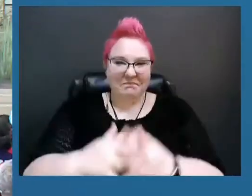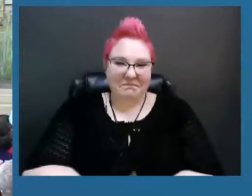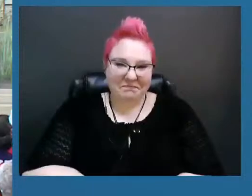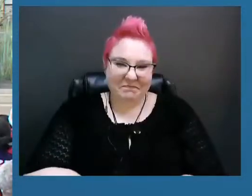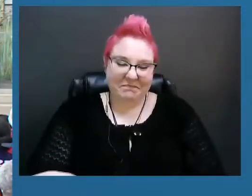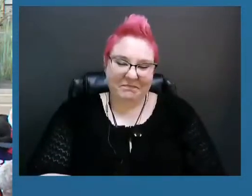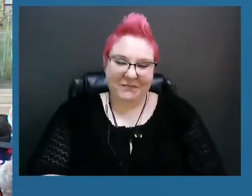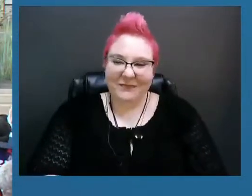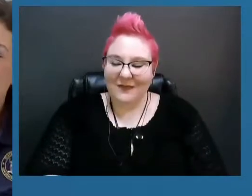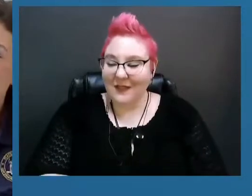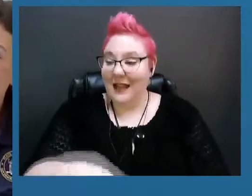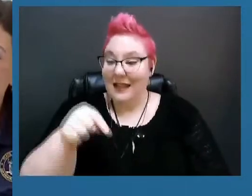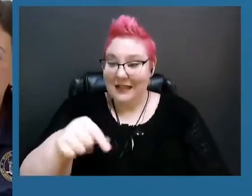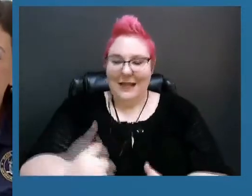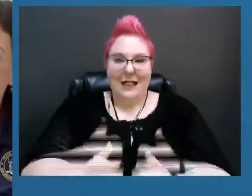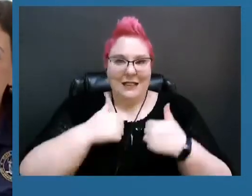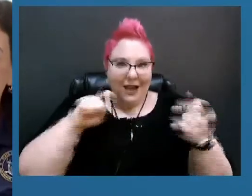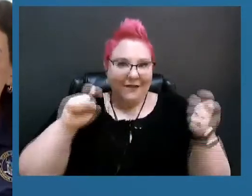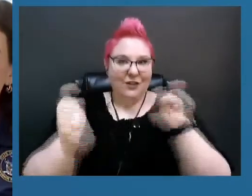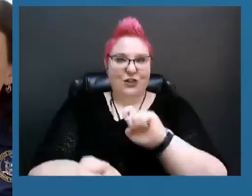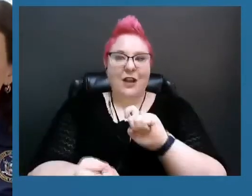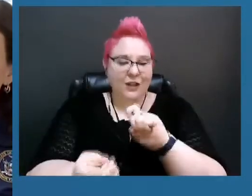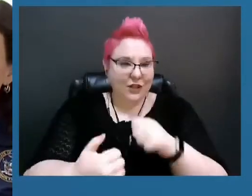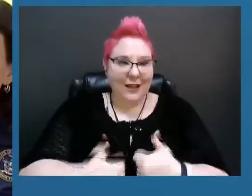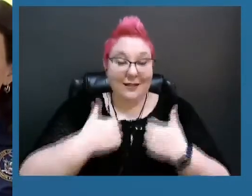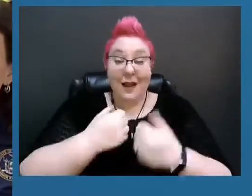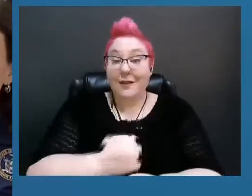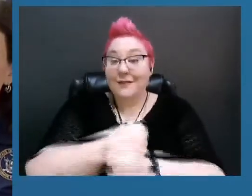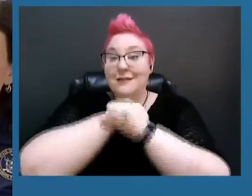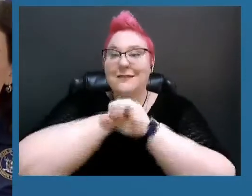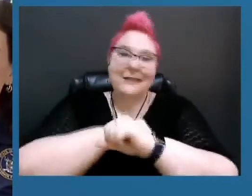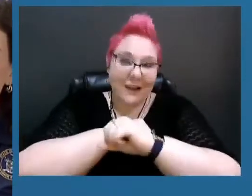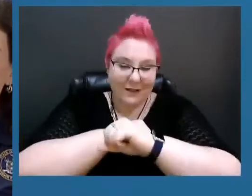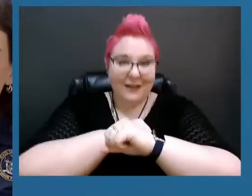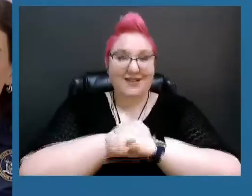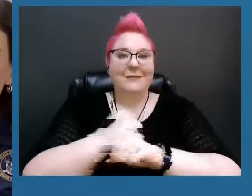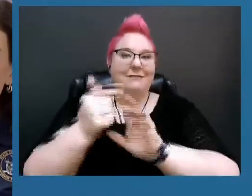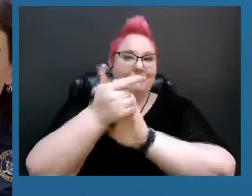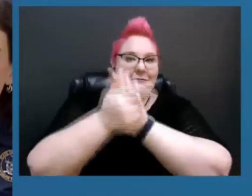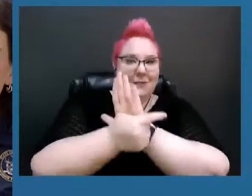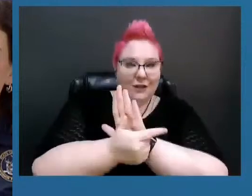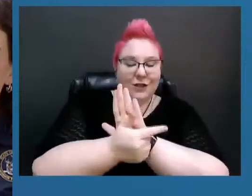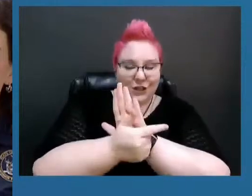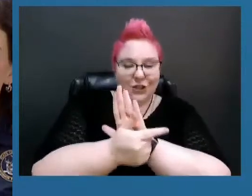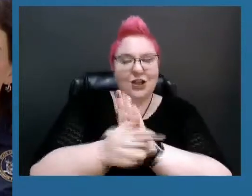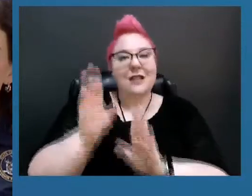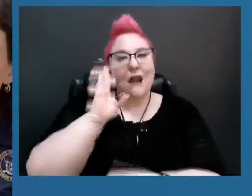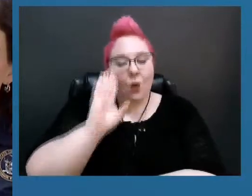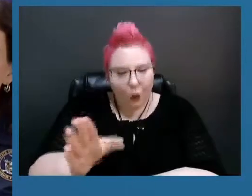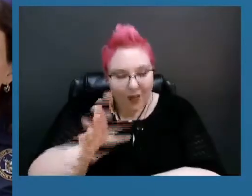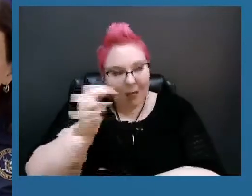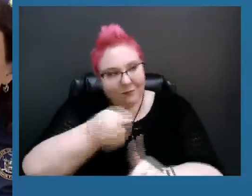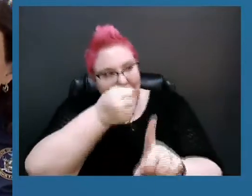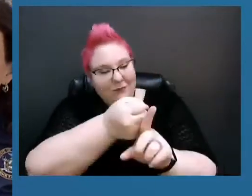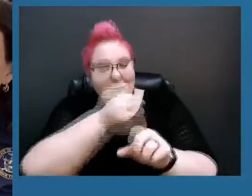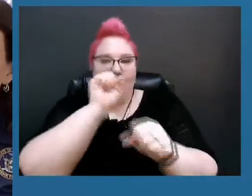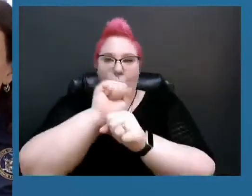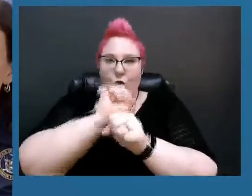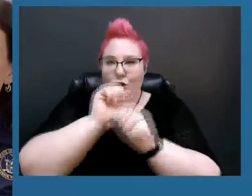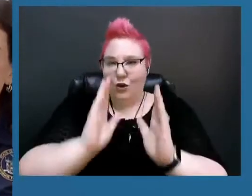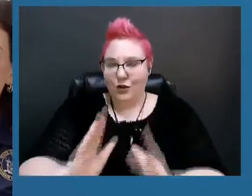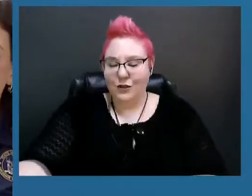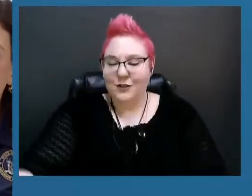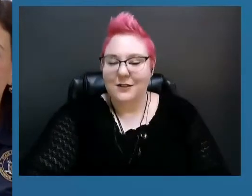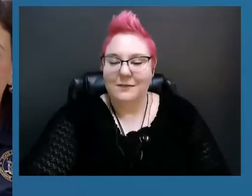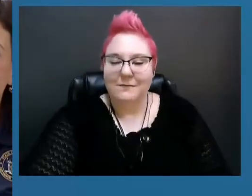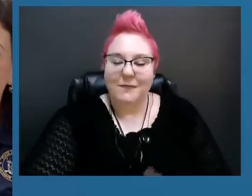This is a life-changing and life-saving legislation that's going to make a difference for working people. And I just want to